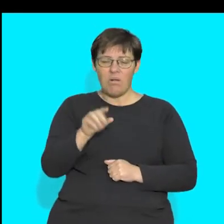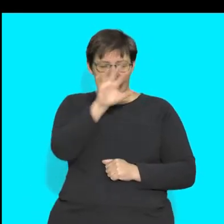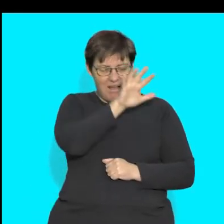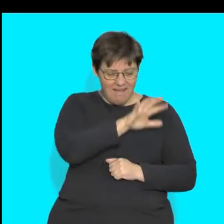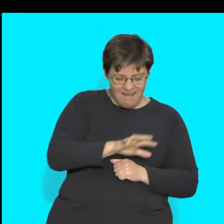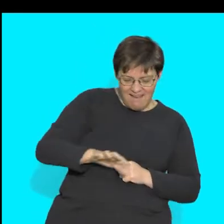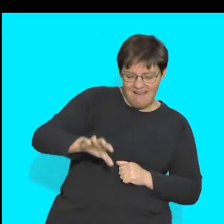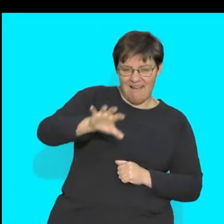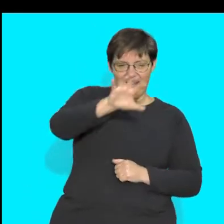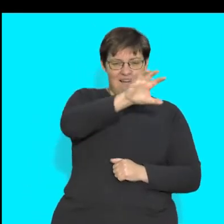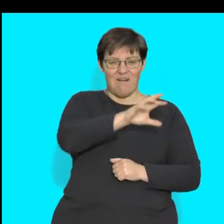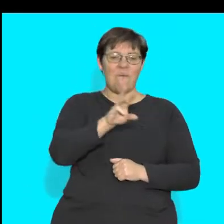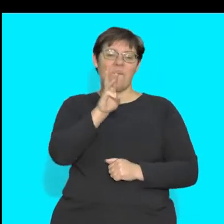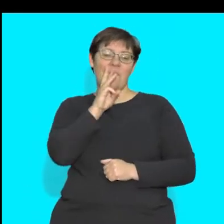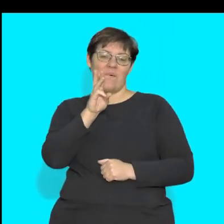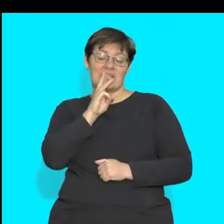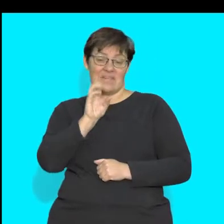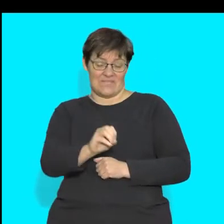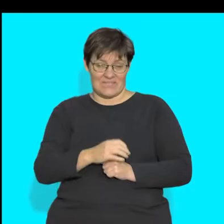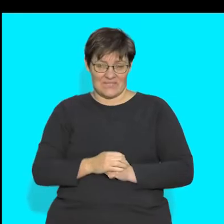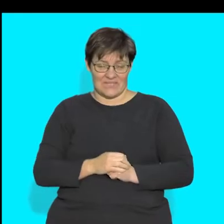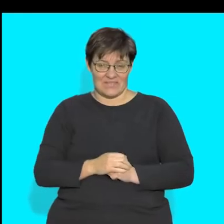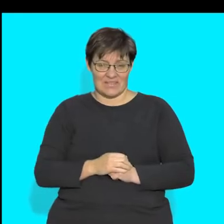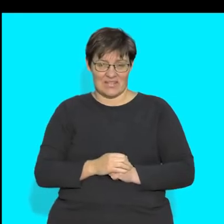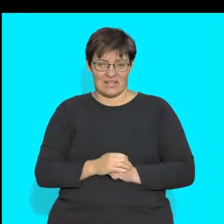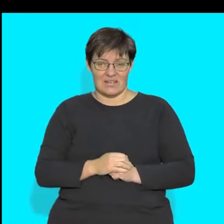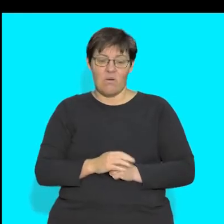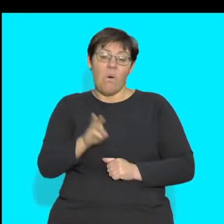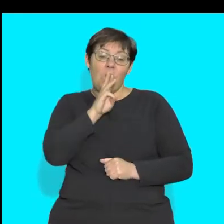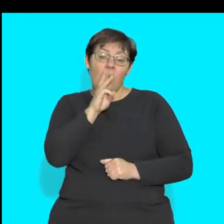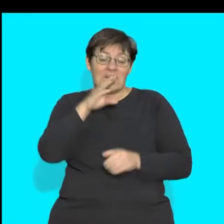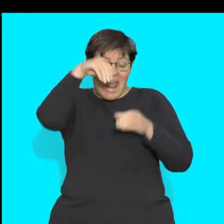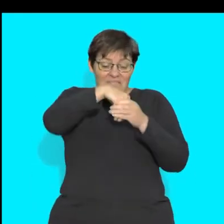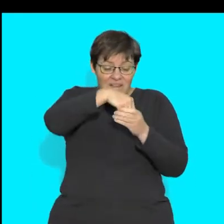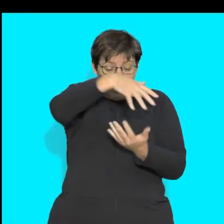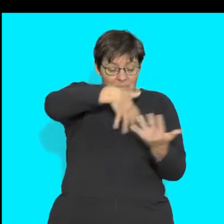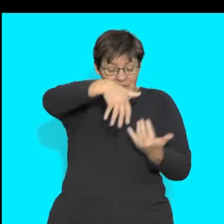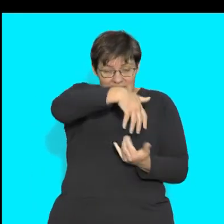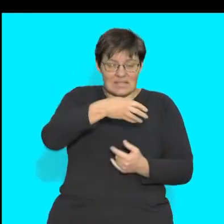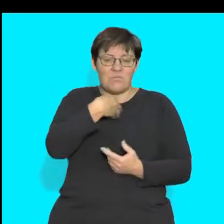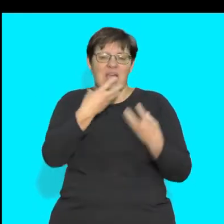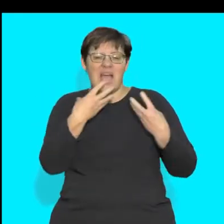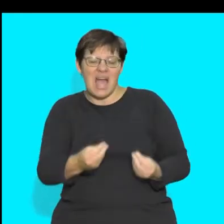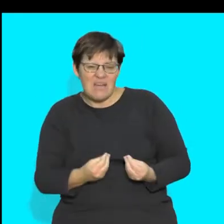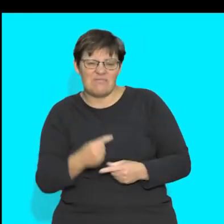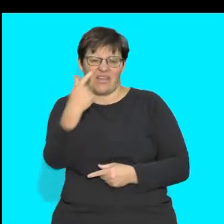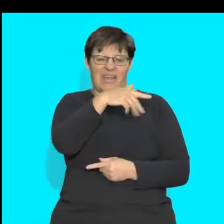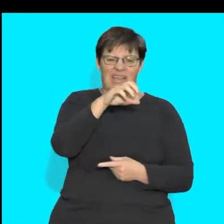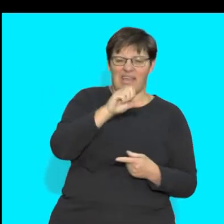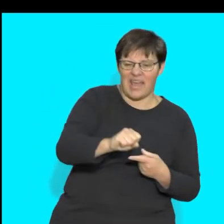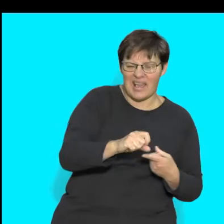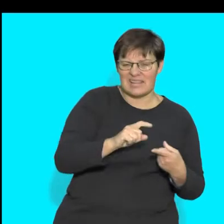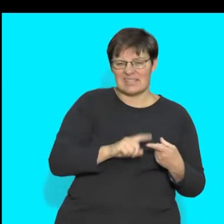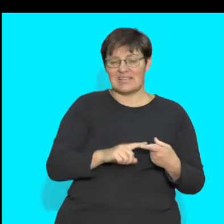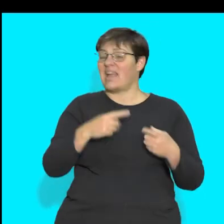here, right, is water. And then in the water, I'm going to have some gases. What are